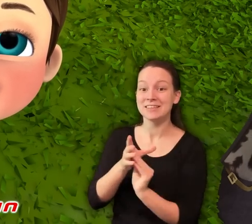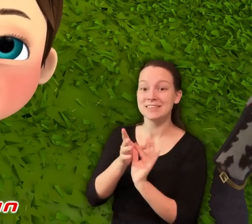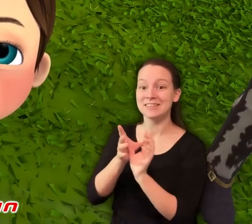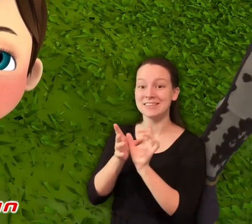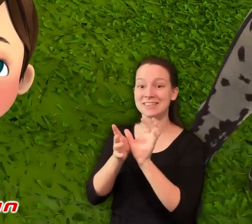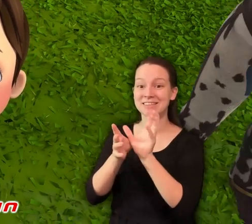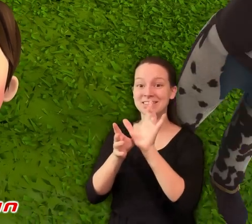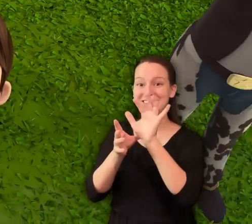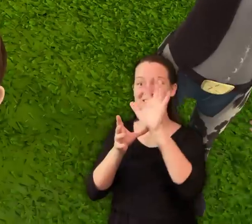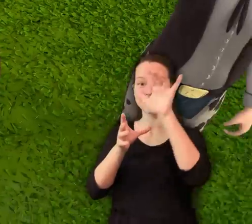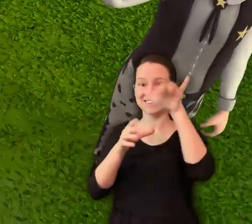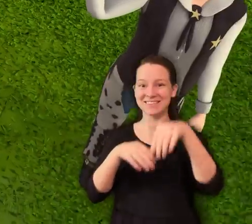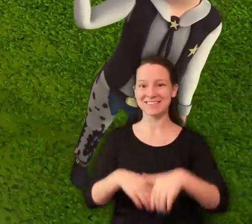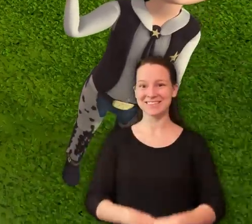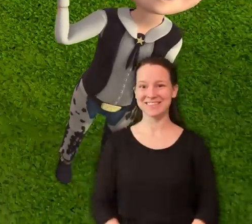spout again